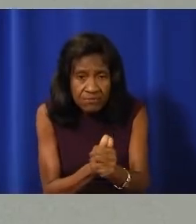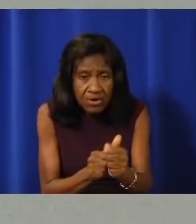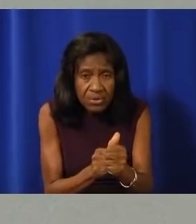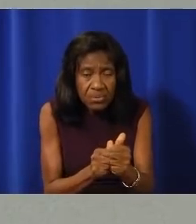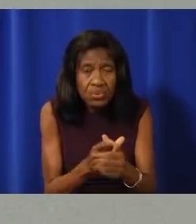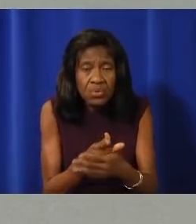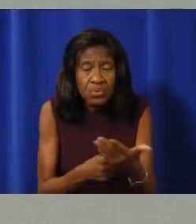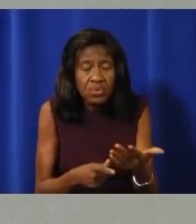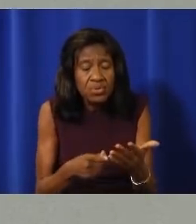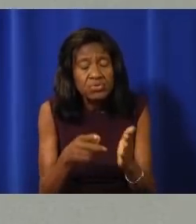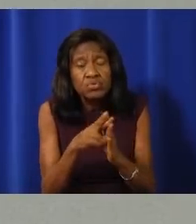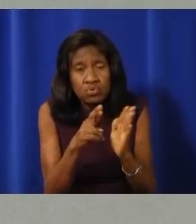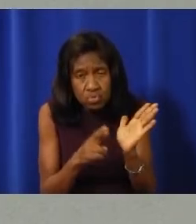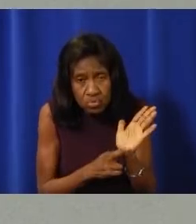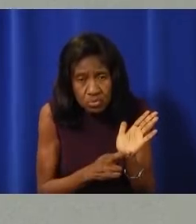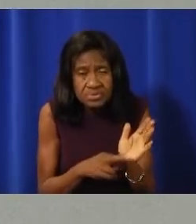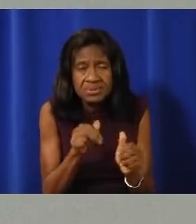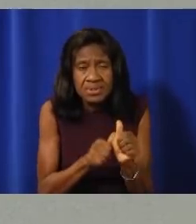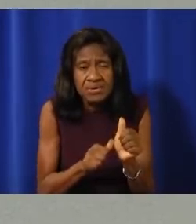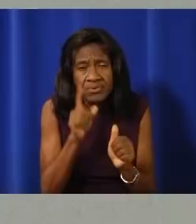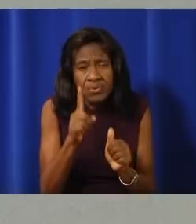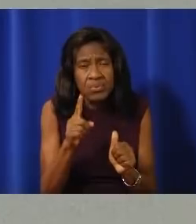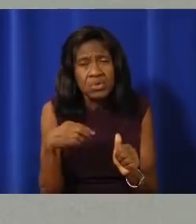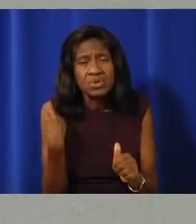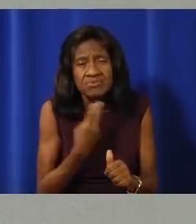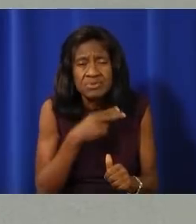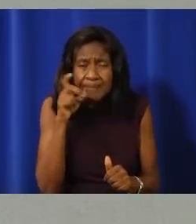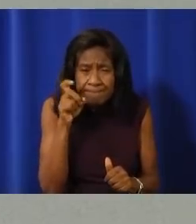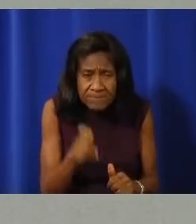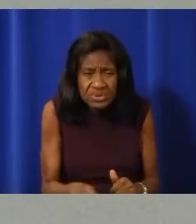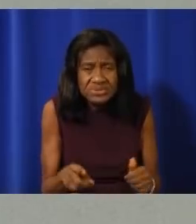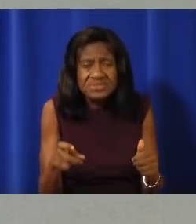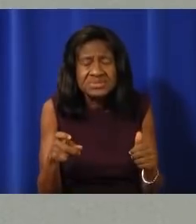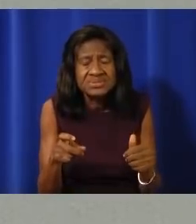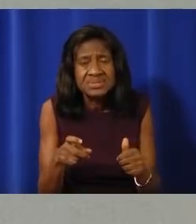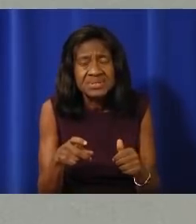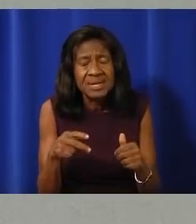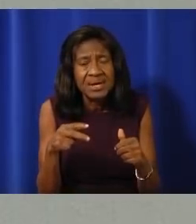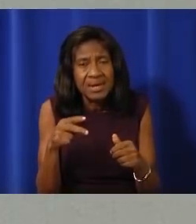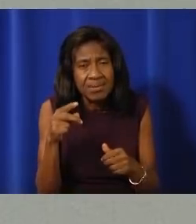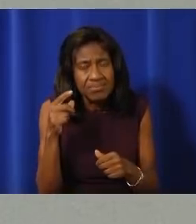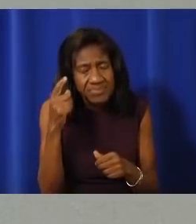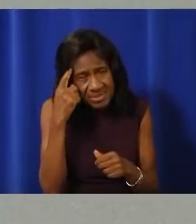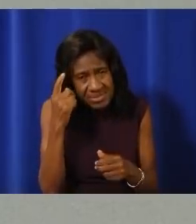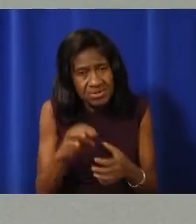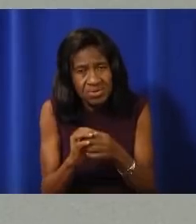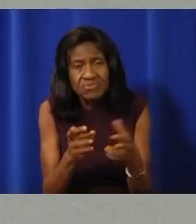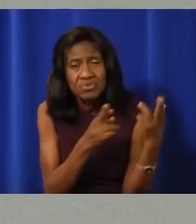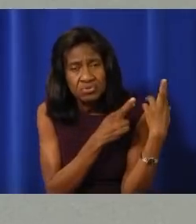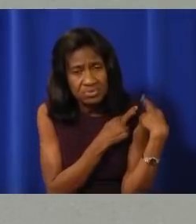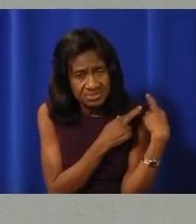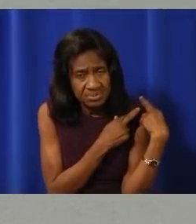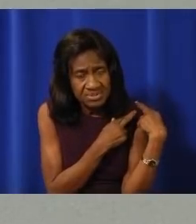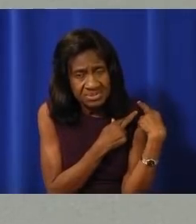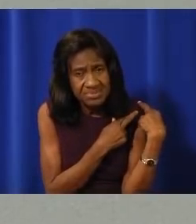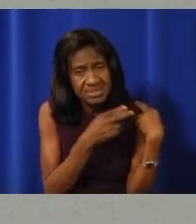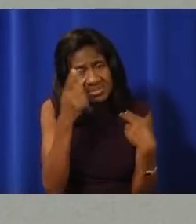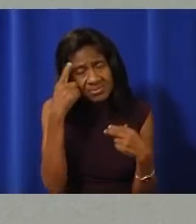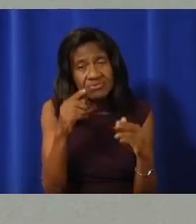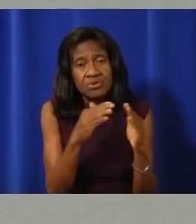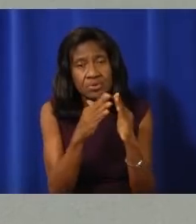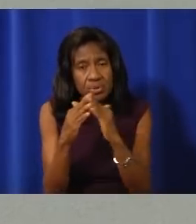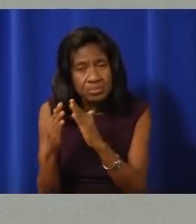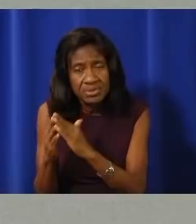carefully. Every one of us needs to assume responsibility for the welfare of our community. Otherwise, you are likely to